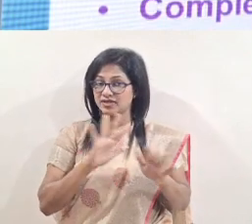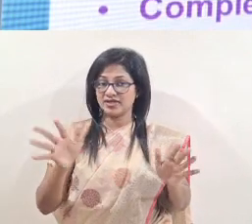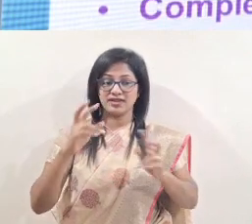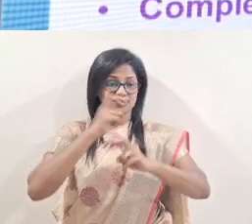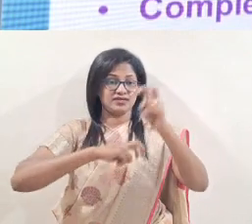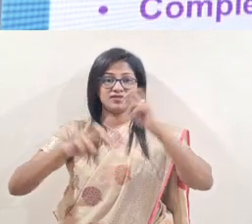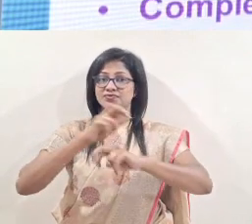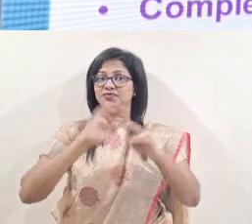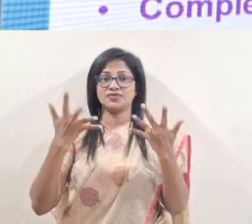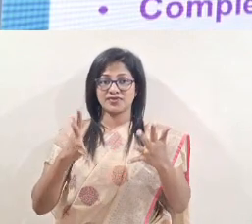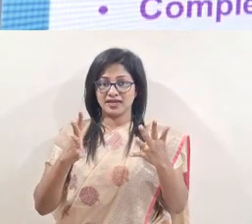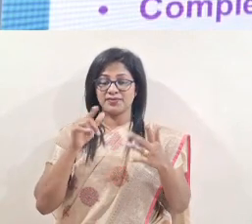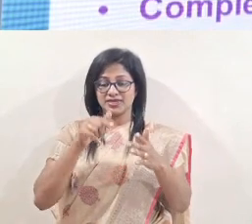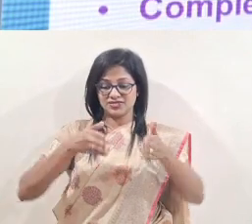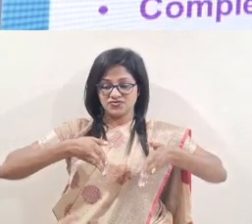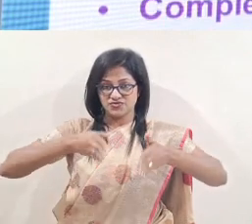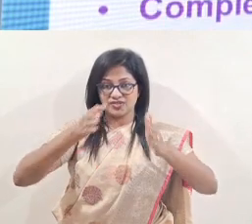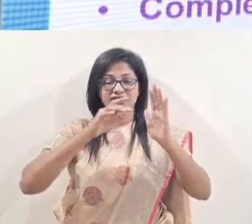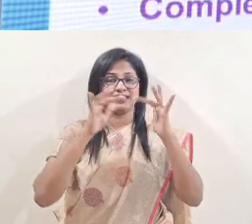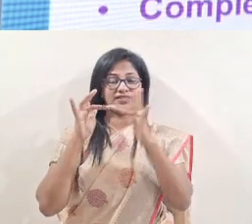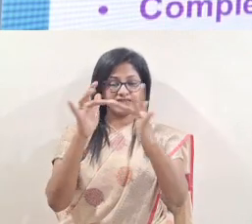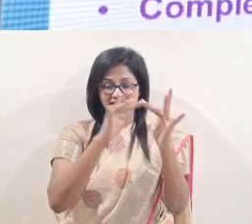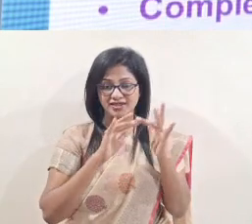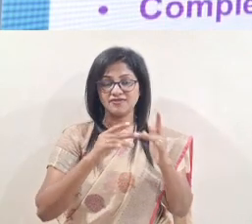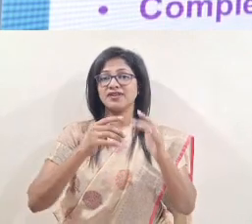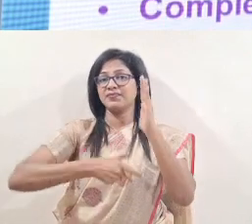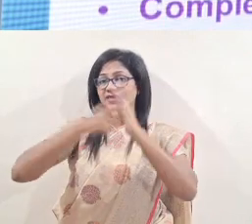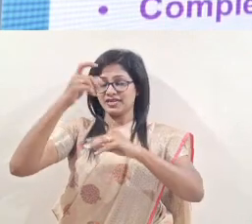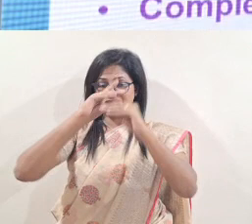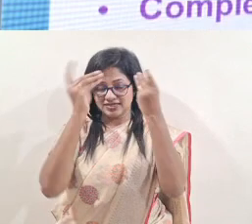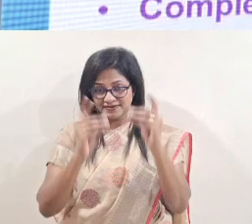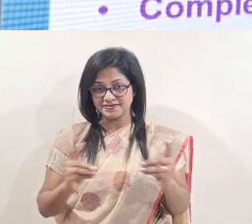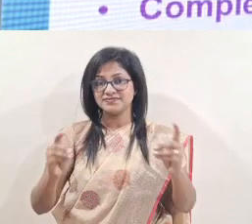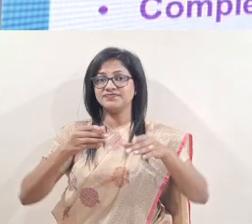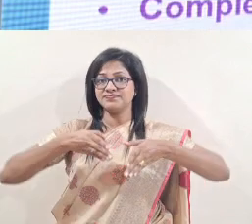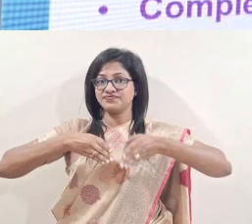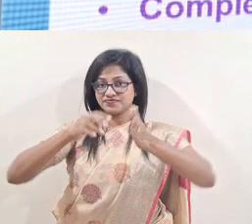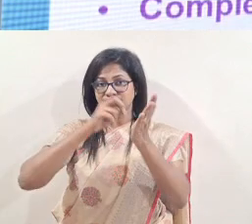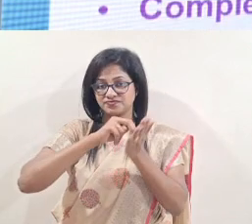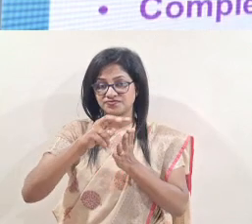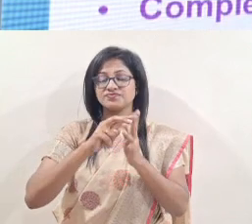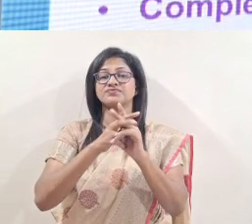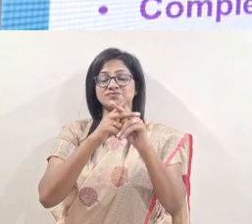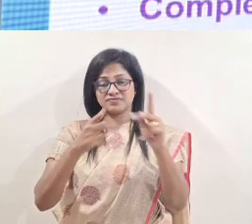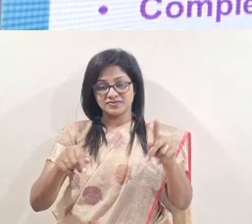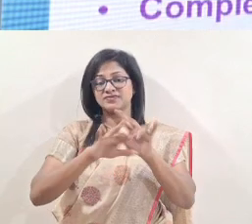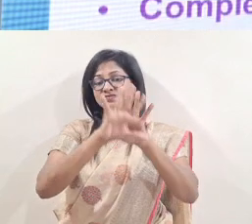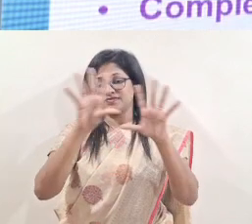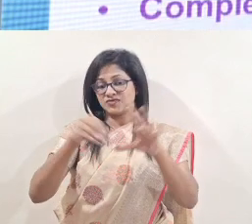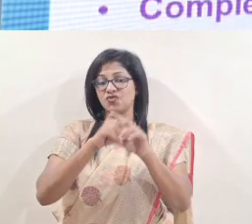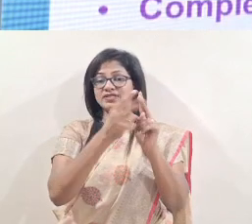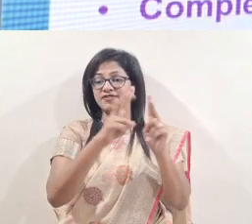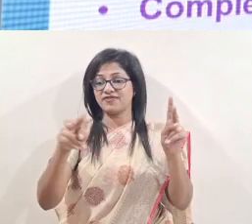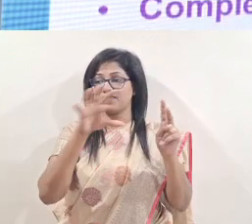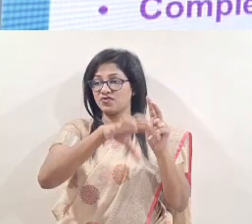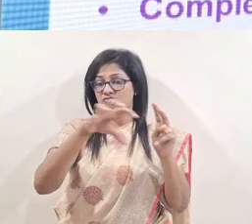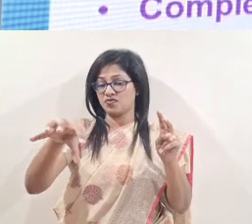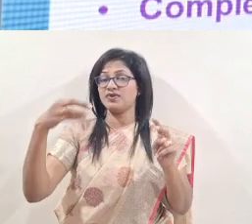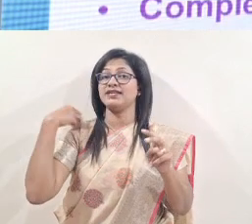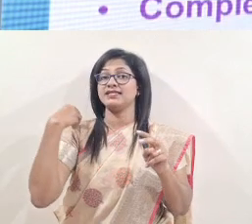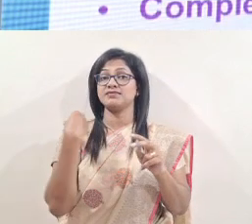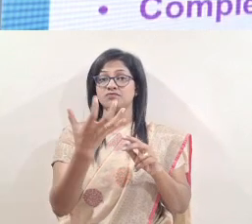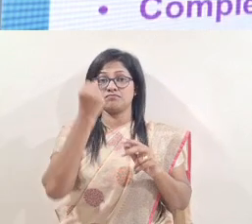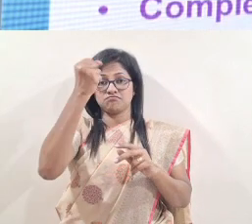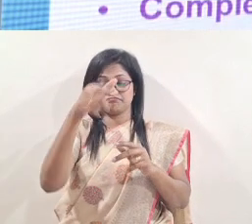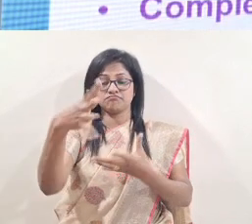network, building design, footpaths, everything needs to be covered. That is why there is an involvement of multiple stakeholders, and intergovernmental integration is